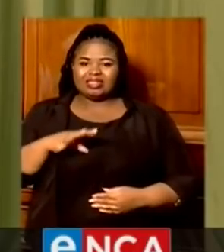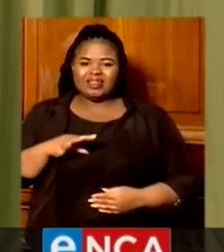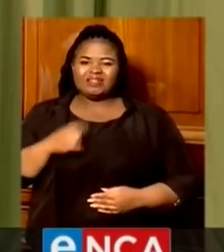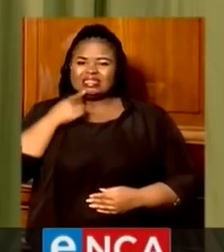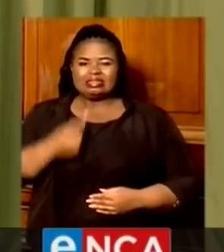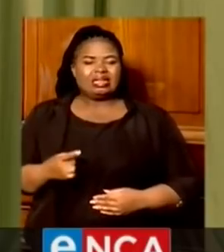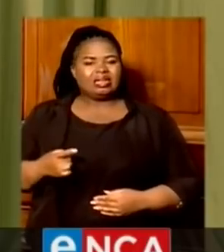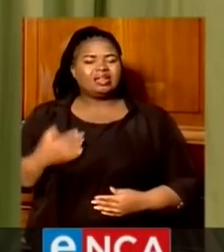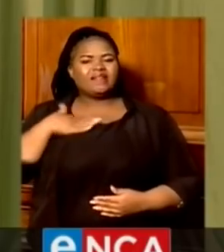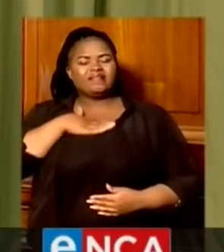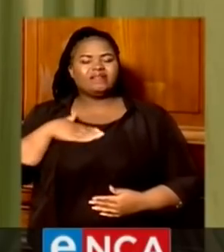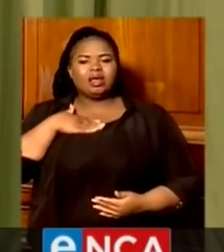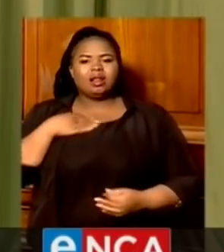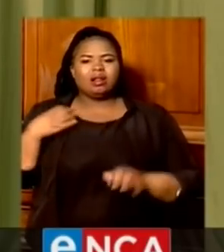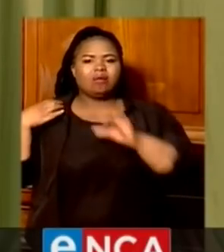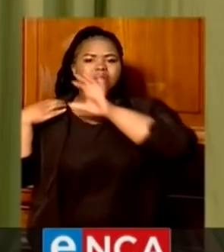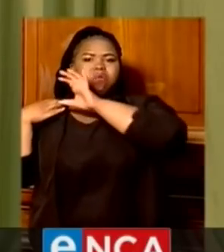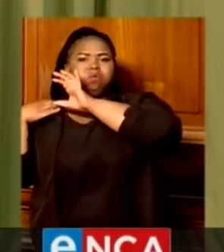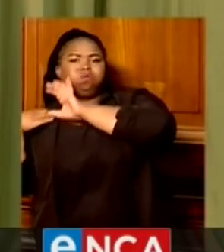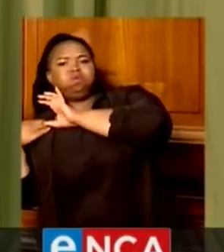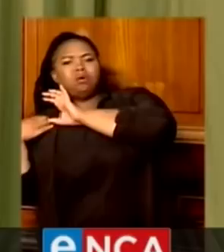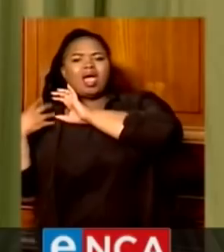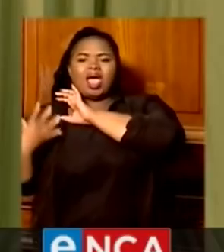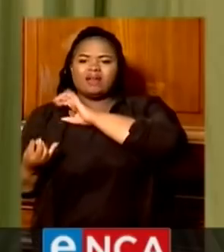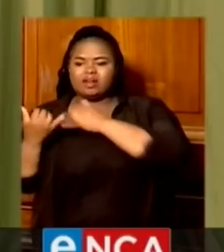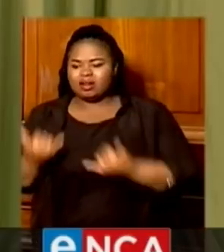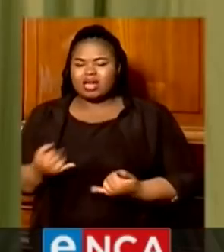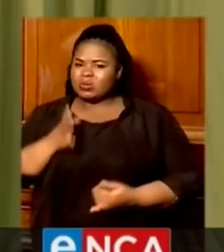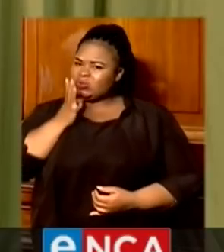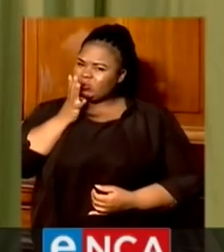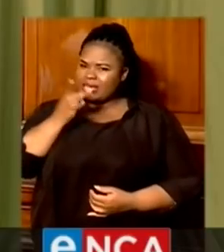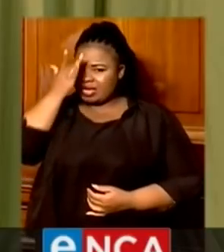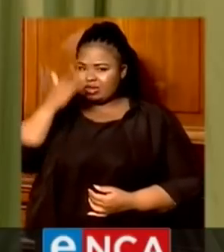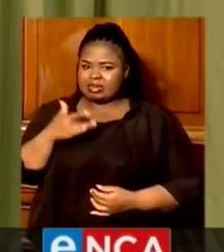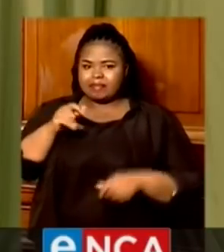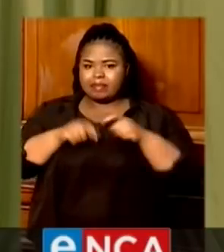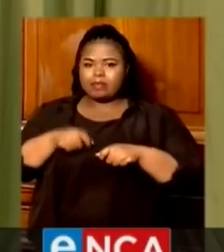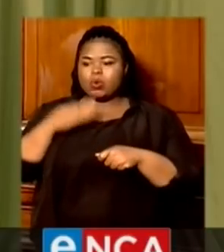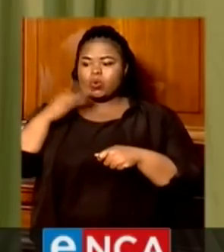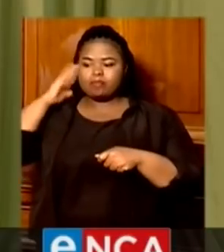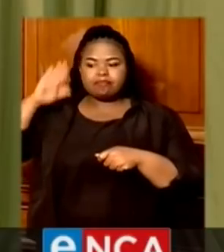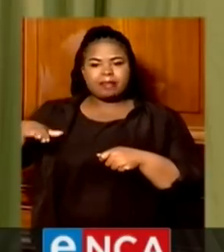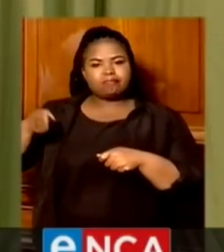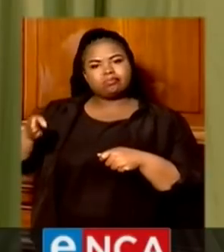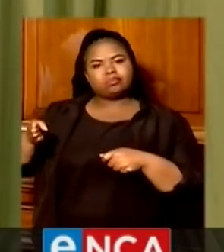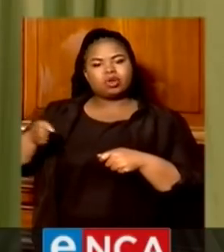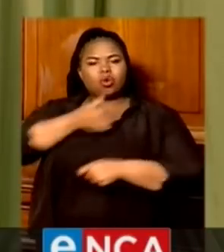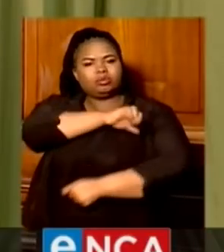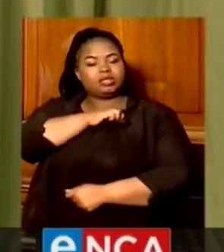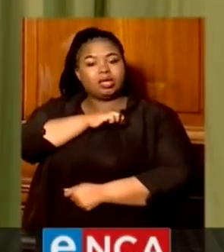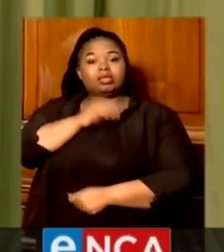that is caused by the admission of patients with trauma. The problem with those patients is